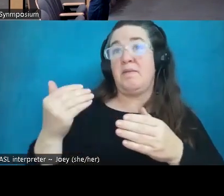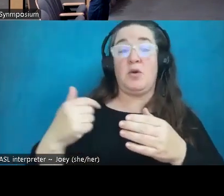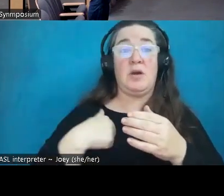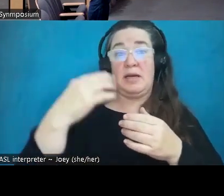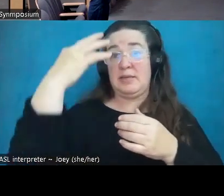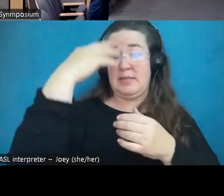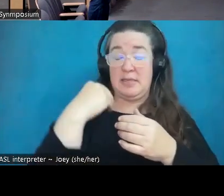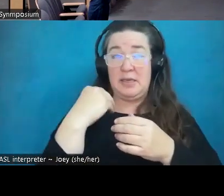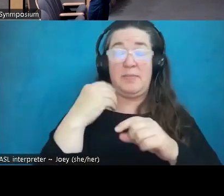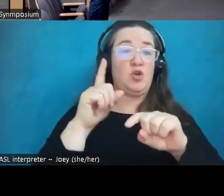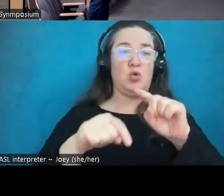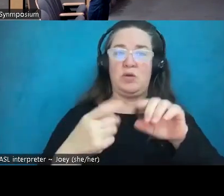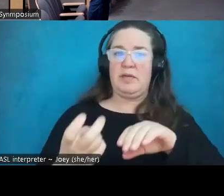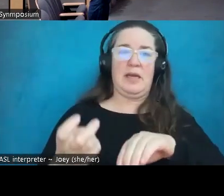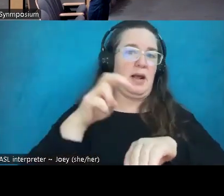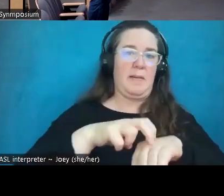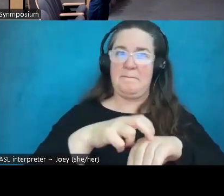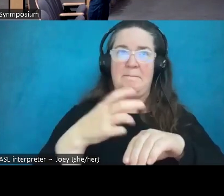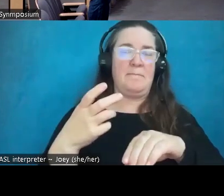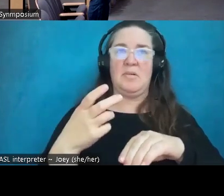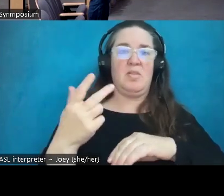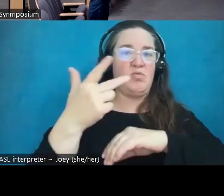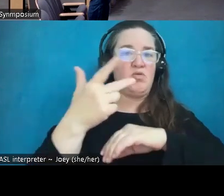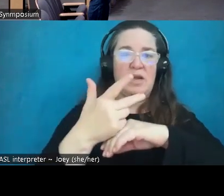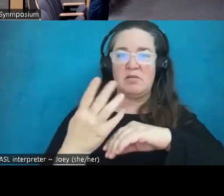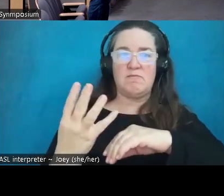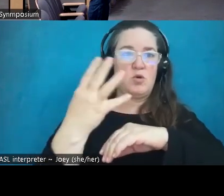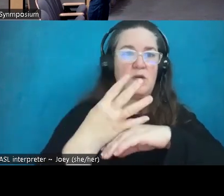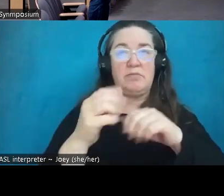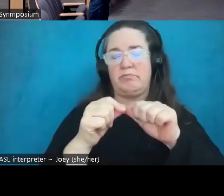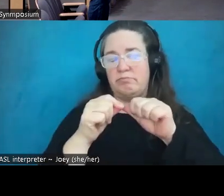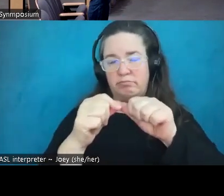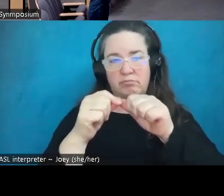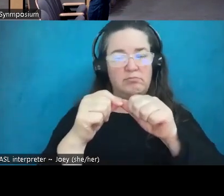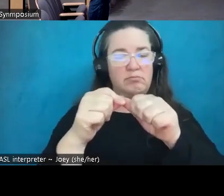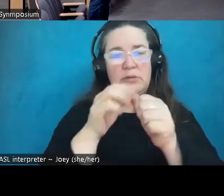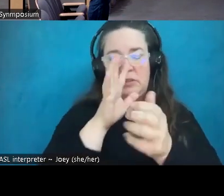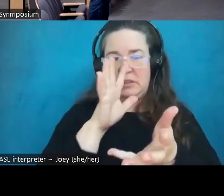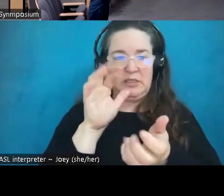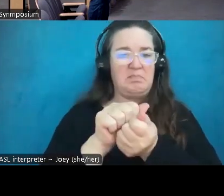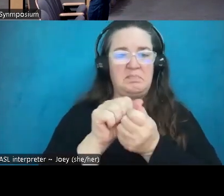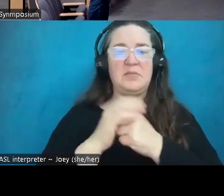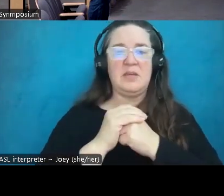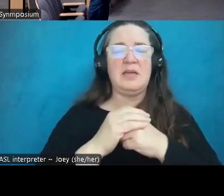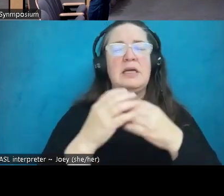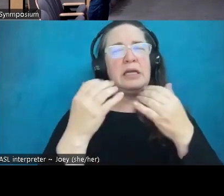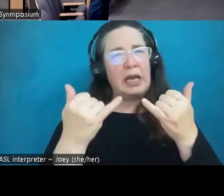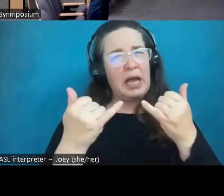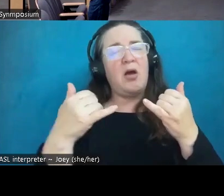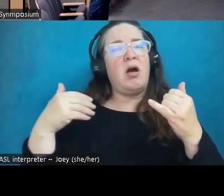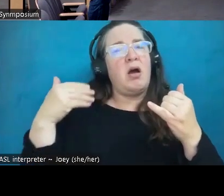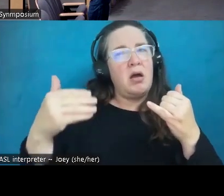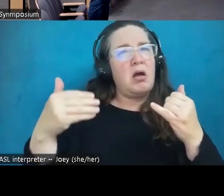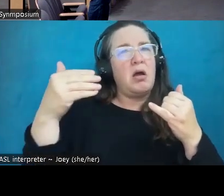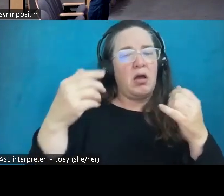bed like 3-4 days, even continuously. Now, I do have fatigue, but